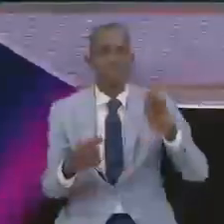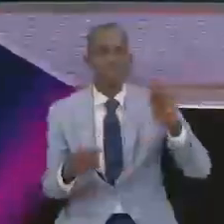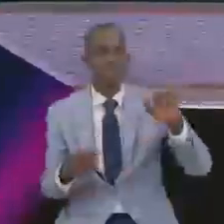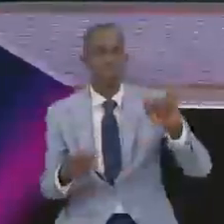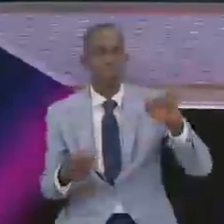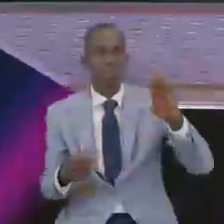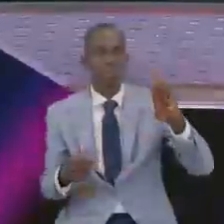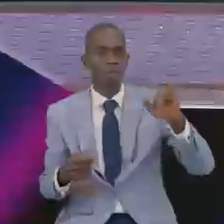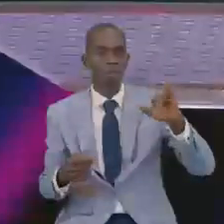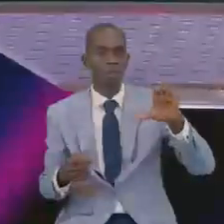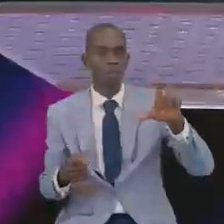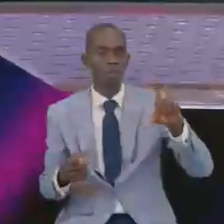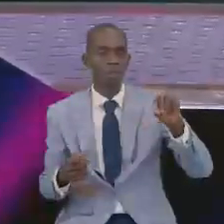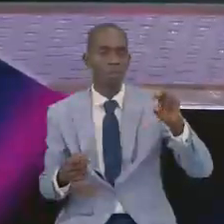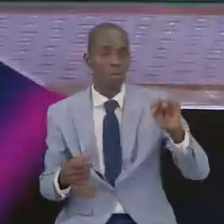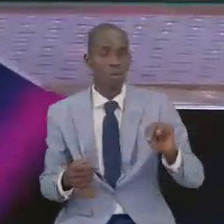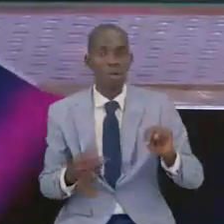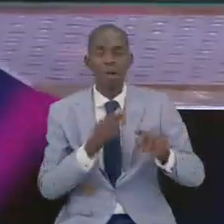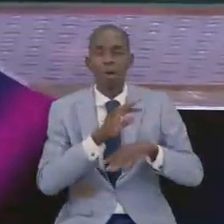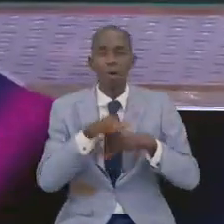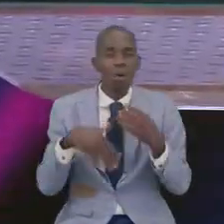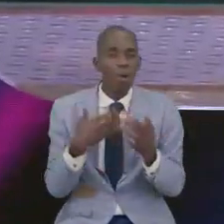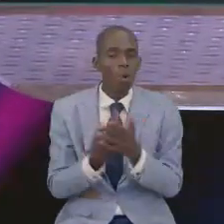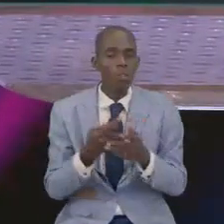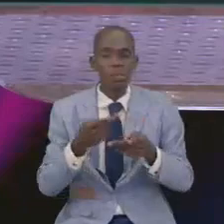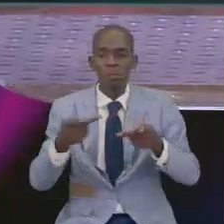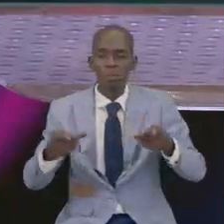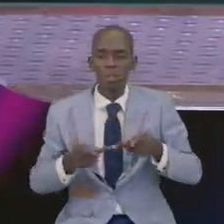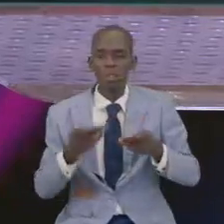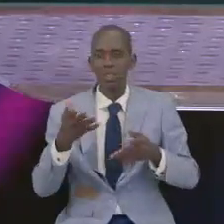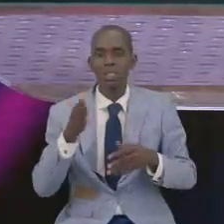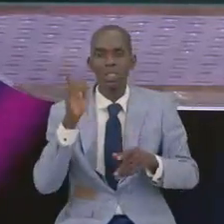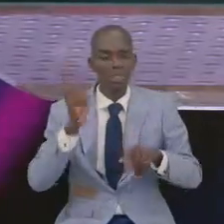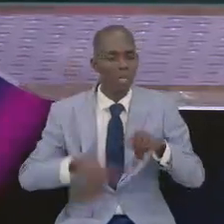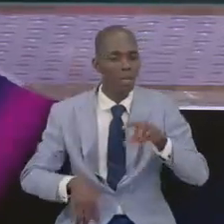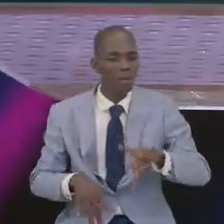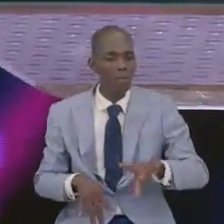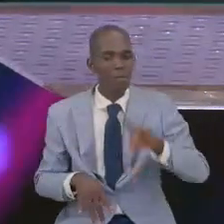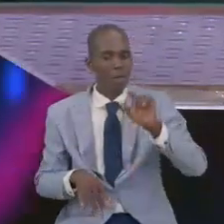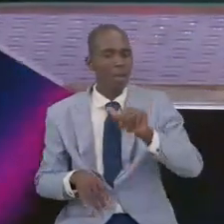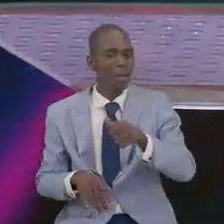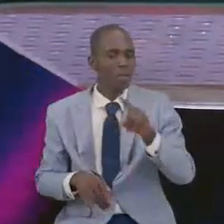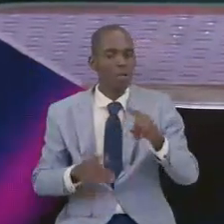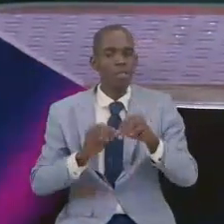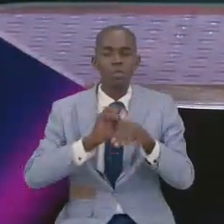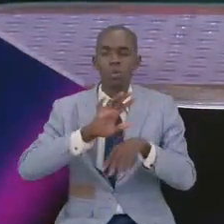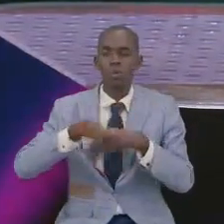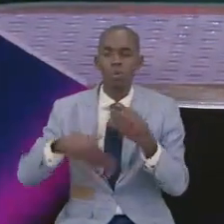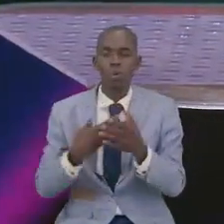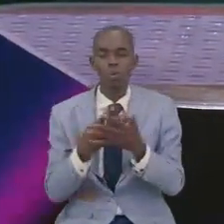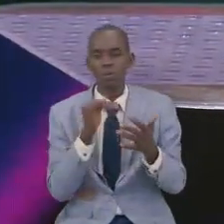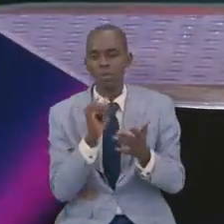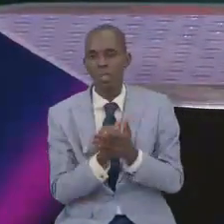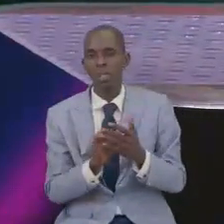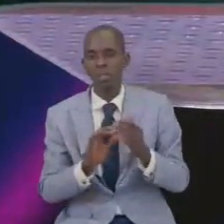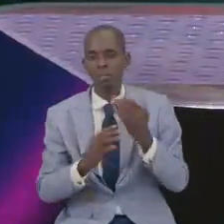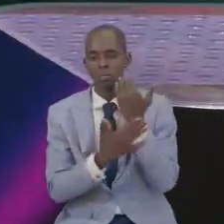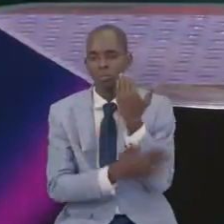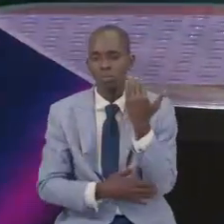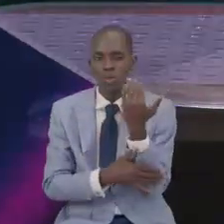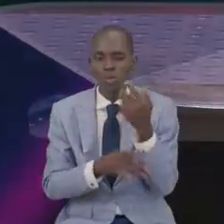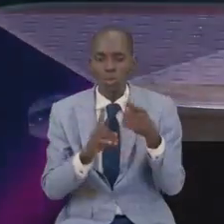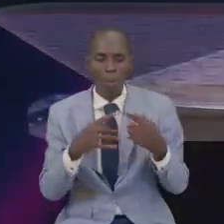provinces that were there. They could not find anyone in the whole of Babylon to match the